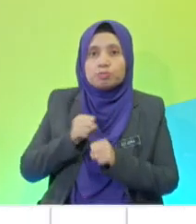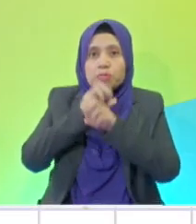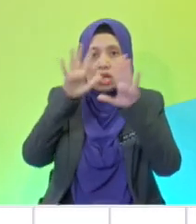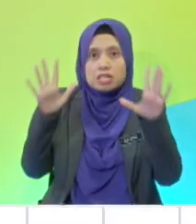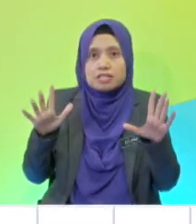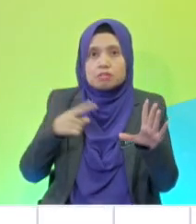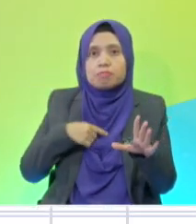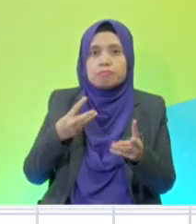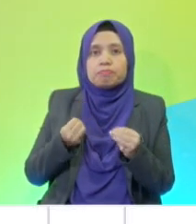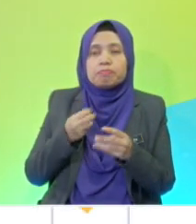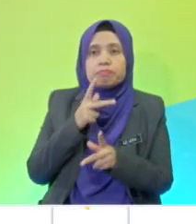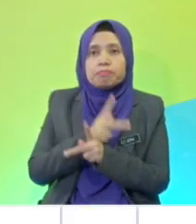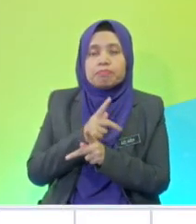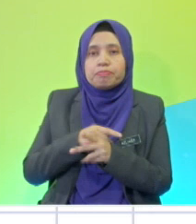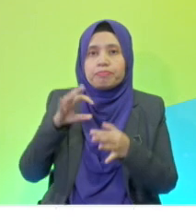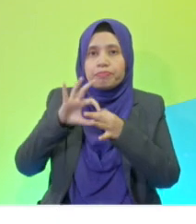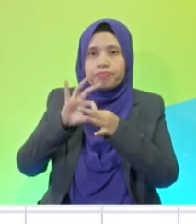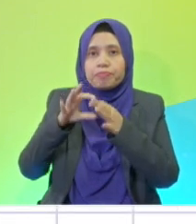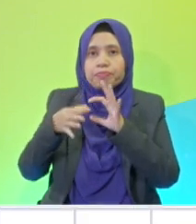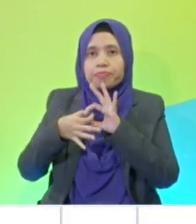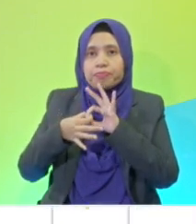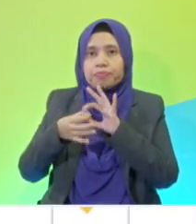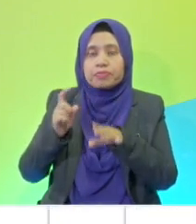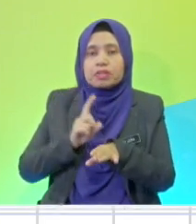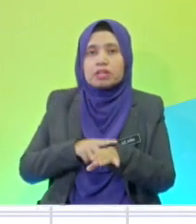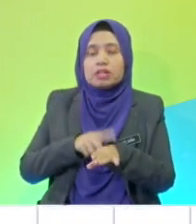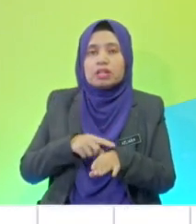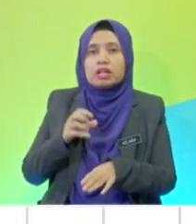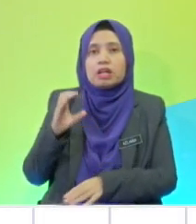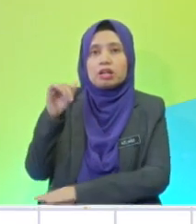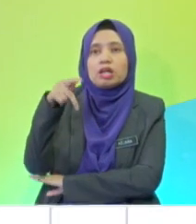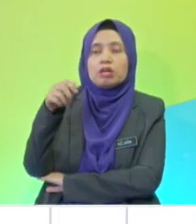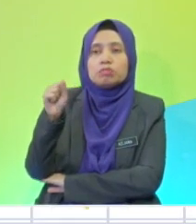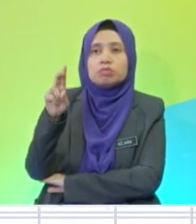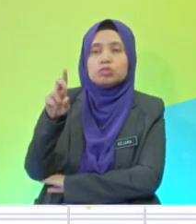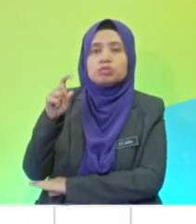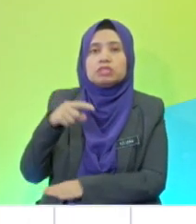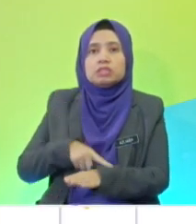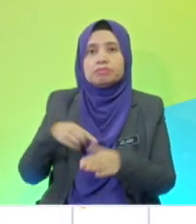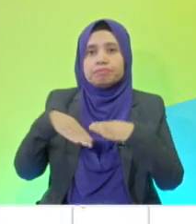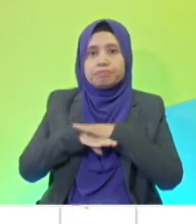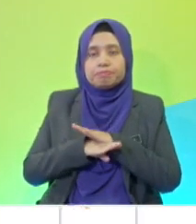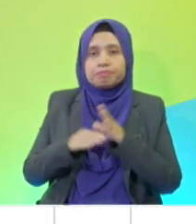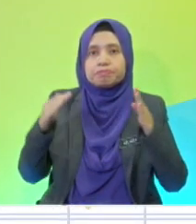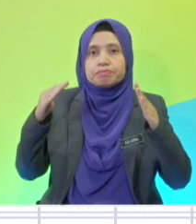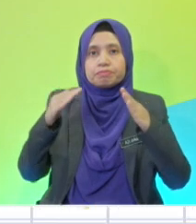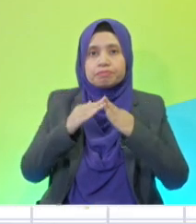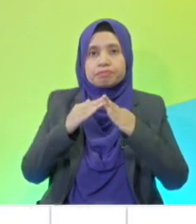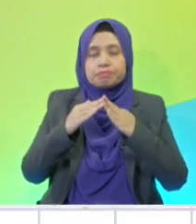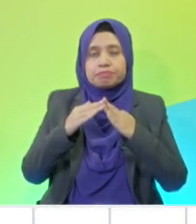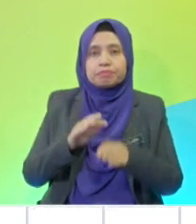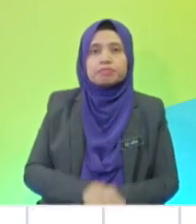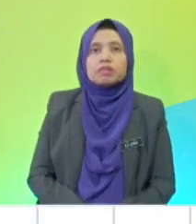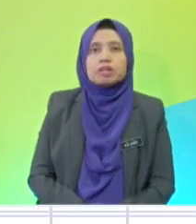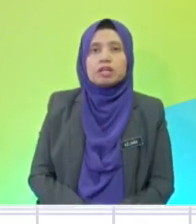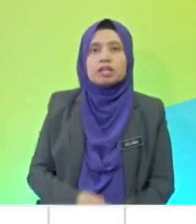to keep my necklace in my time capsule and I want to bury it in near my house. Okay, she wants to bury a necklace, a